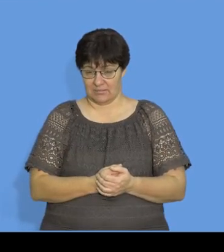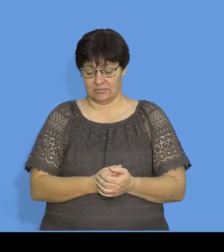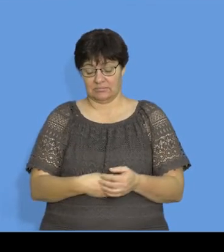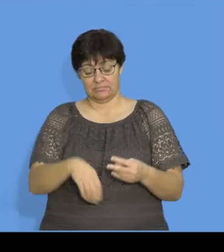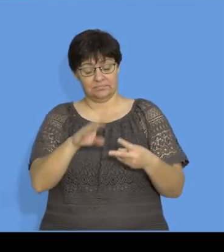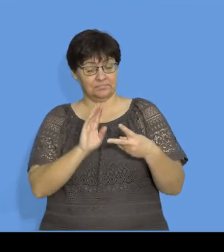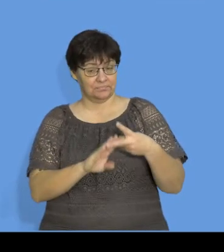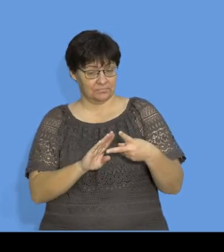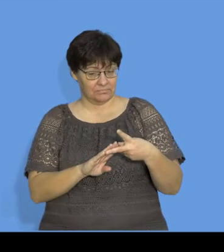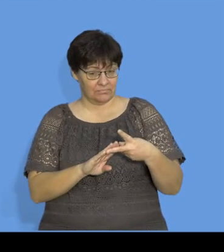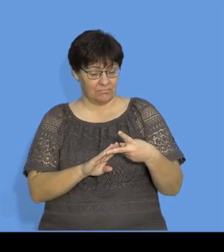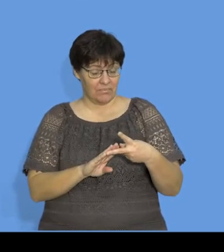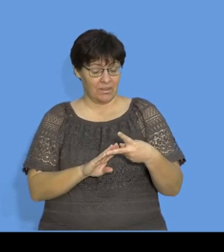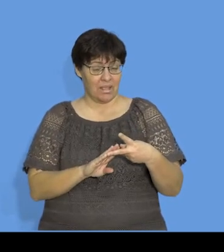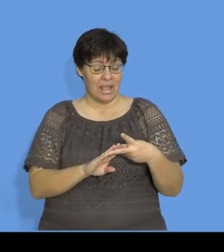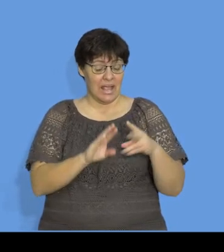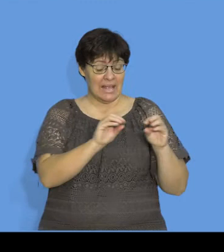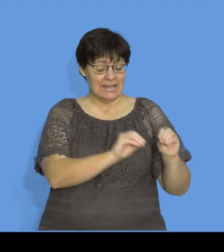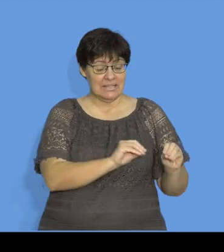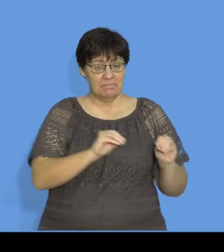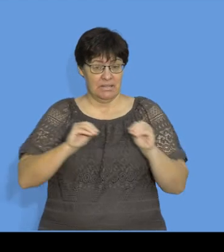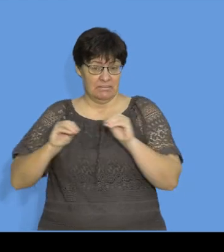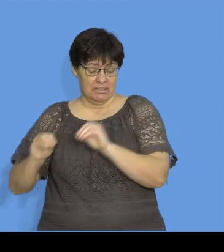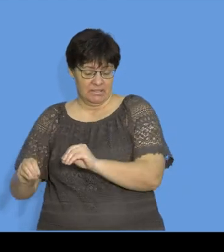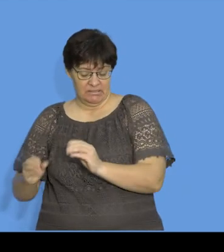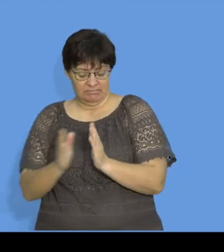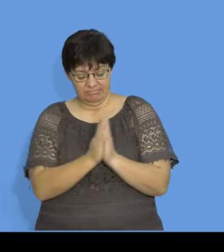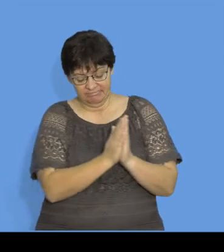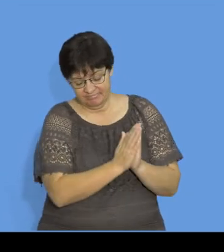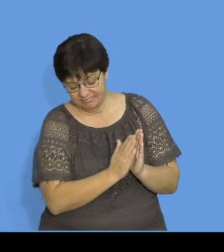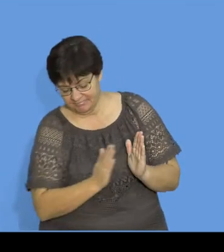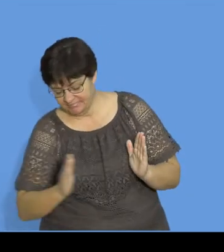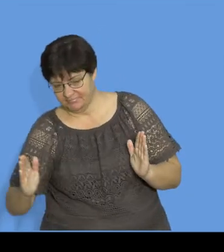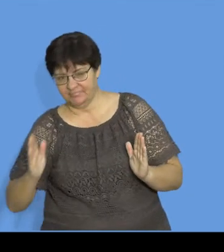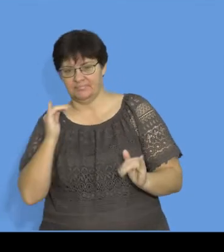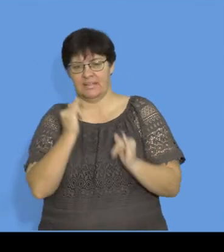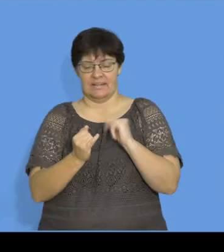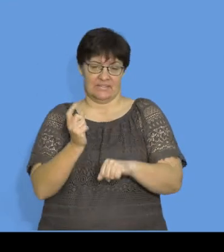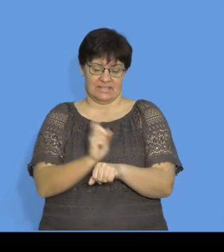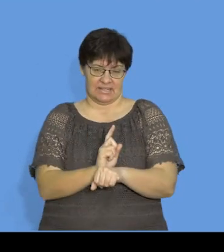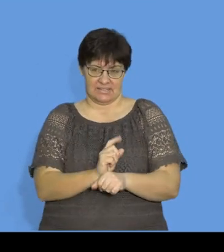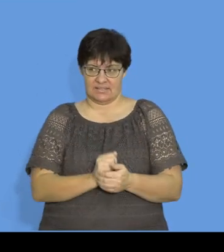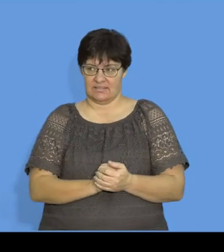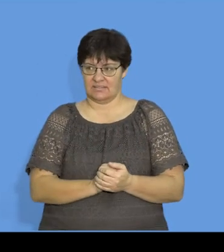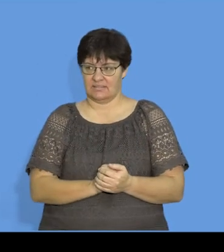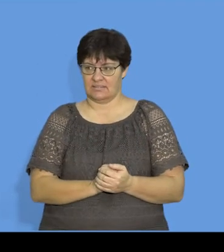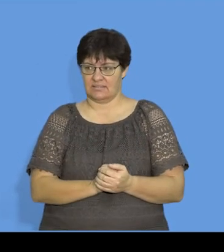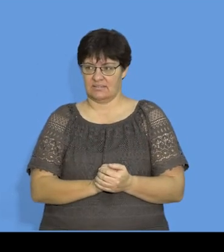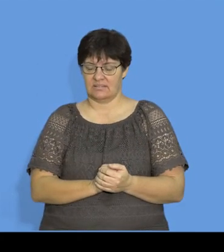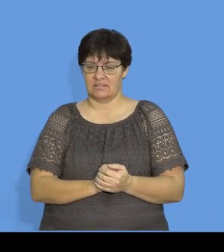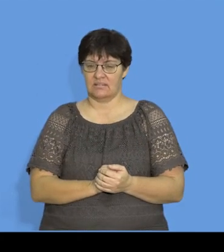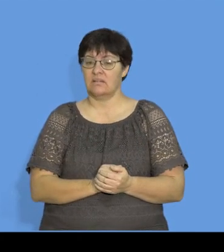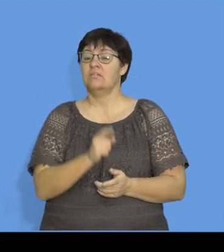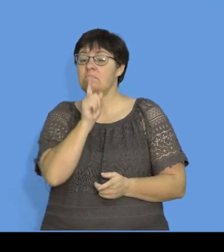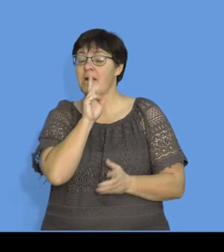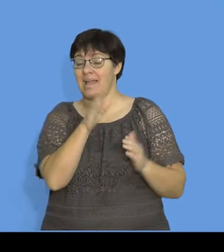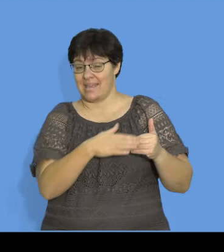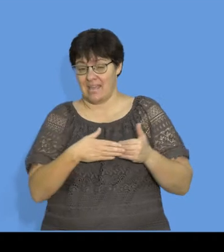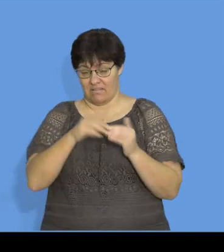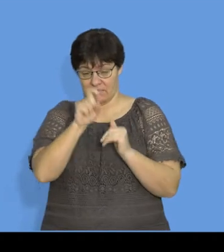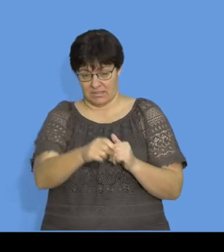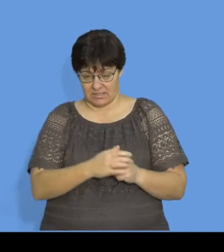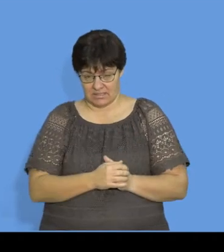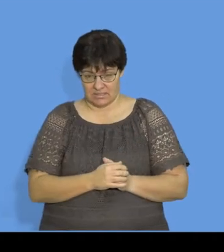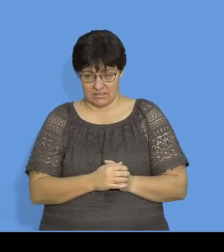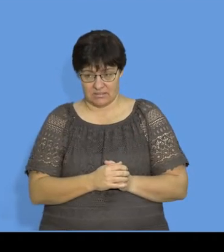Now they want the displacement over the entire 11 seconds. Now this is what you need to be careful